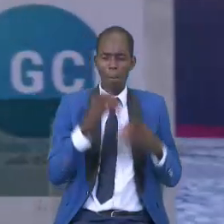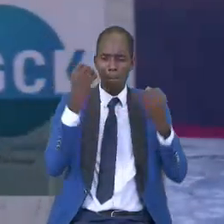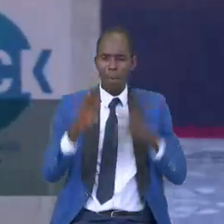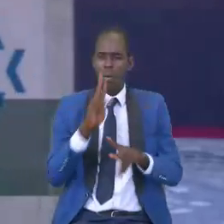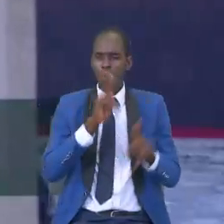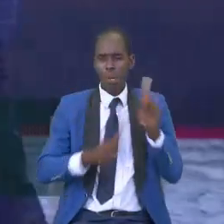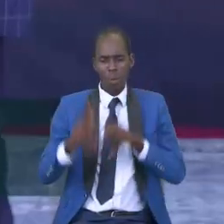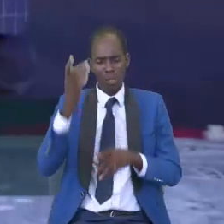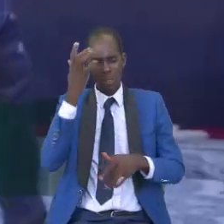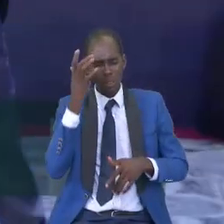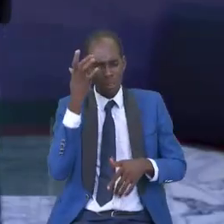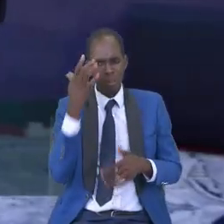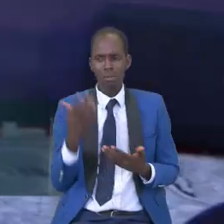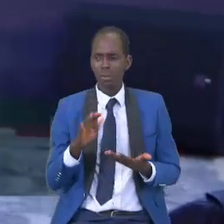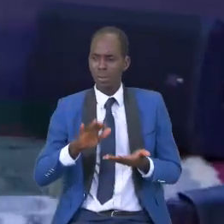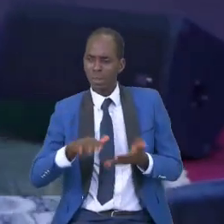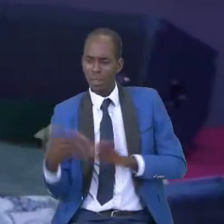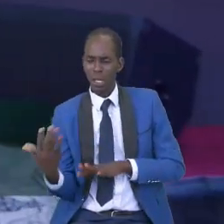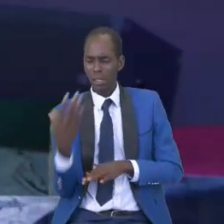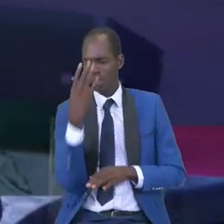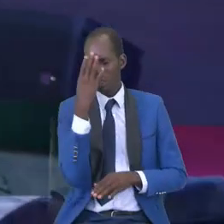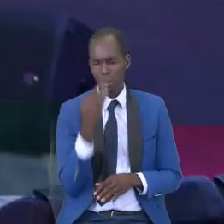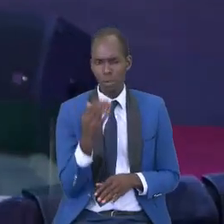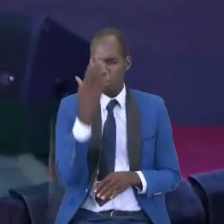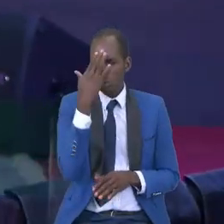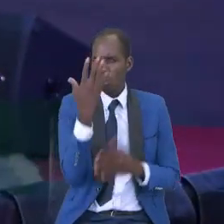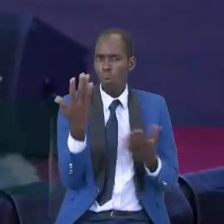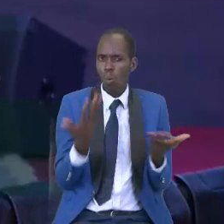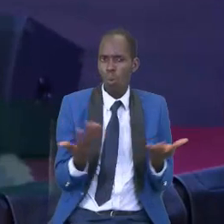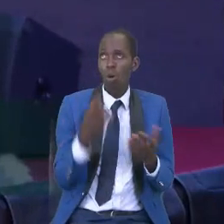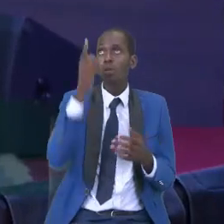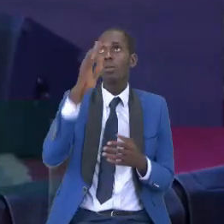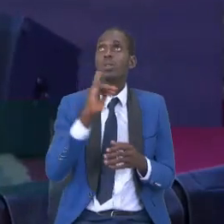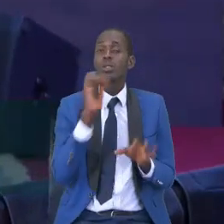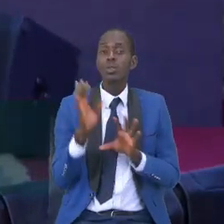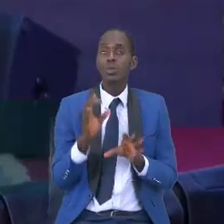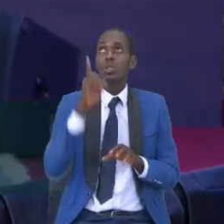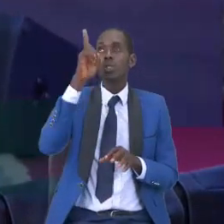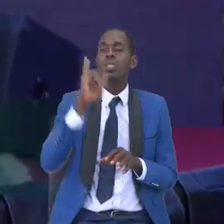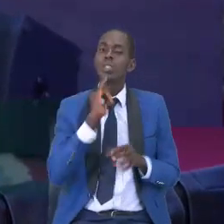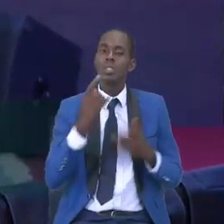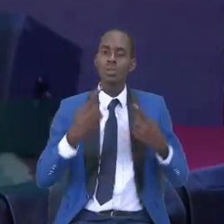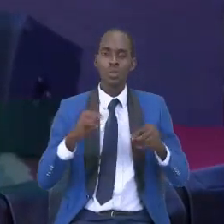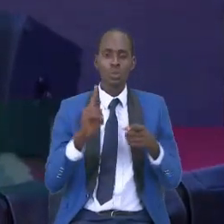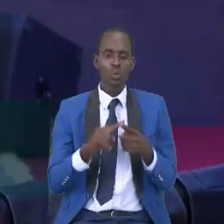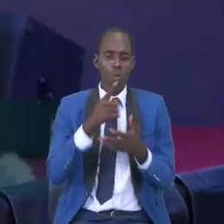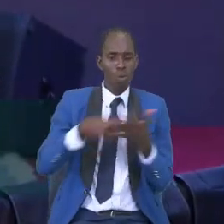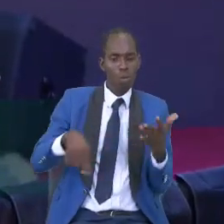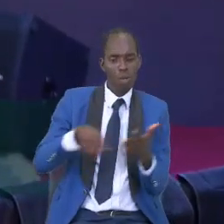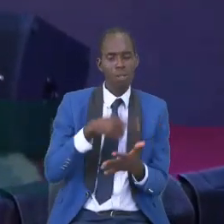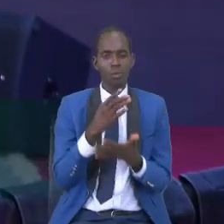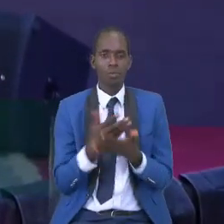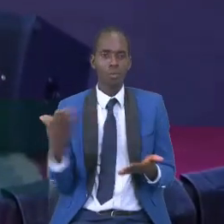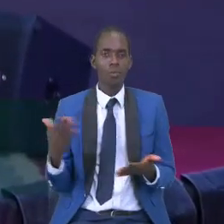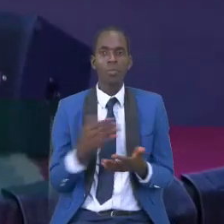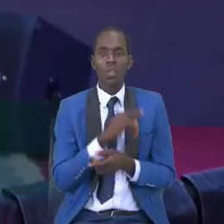many sleep. And he said, you know what God is doing? There's something he's trying to correct. And when he said that,